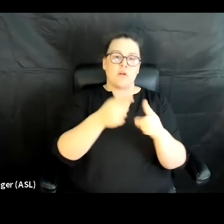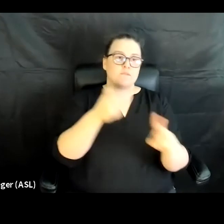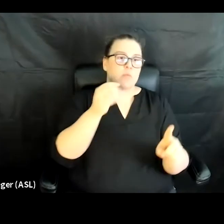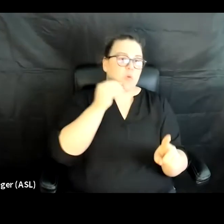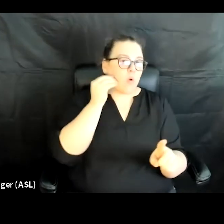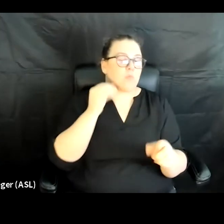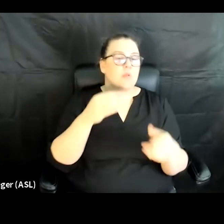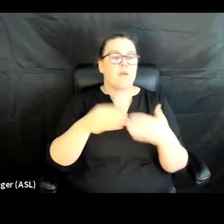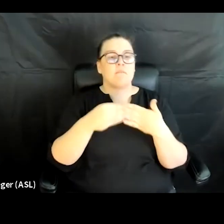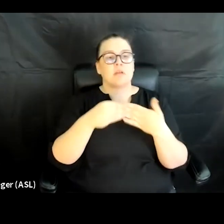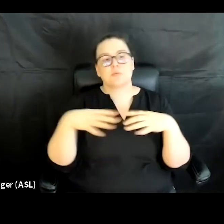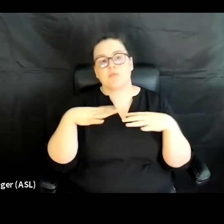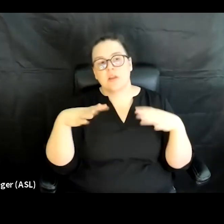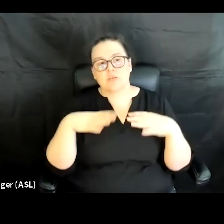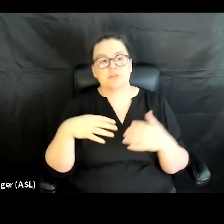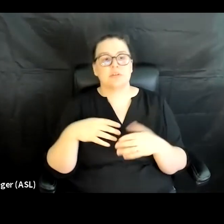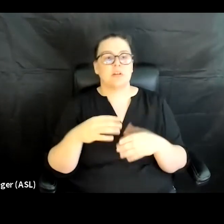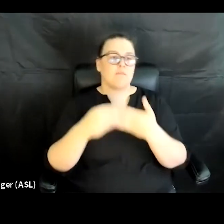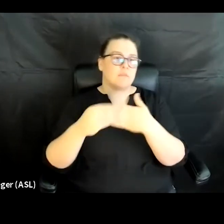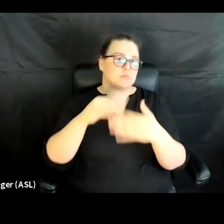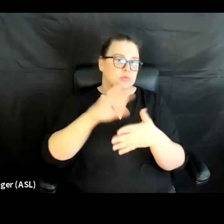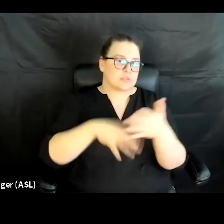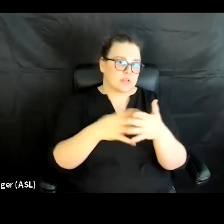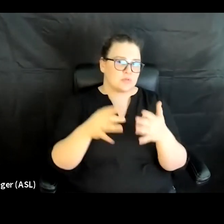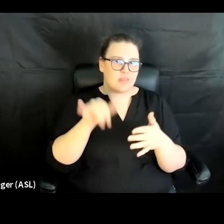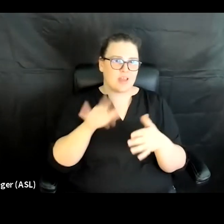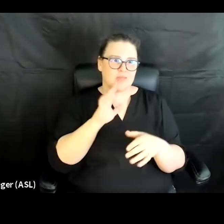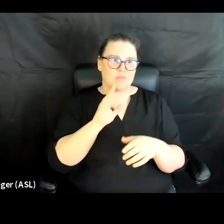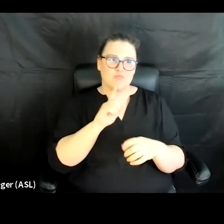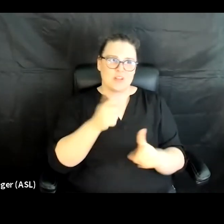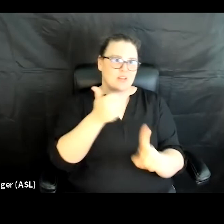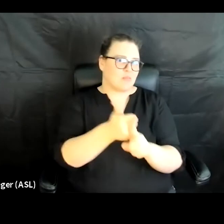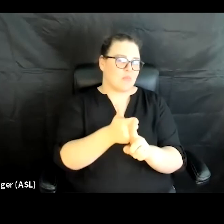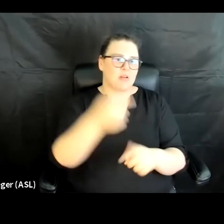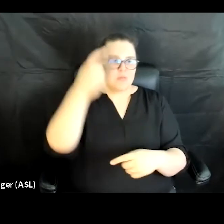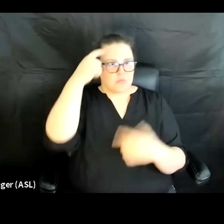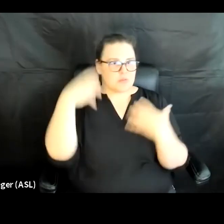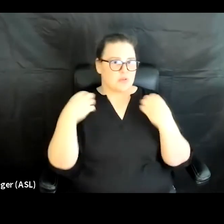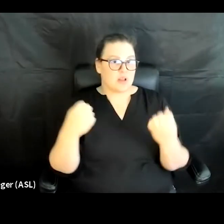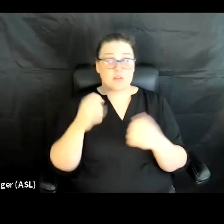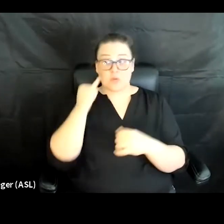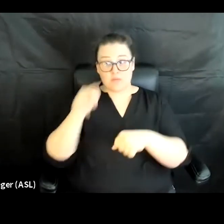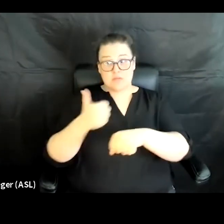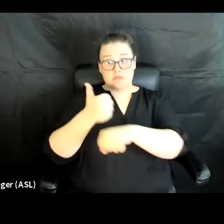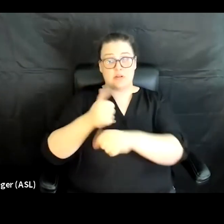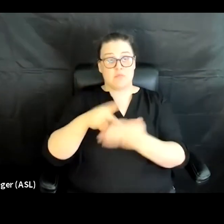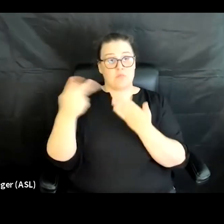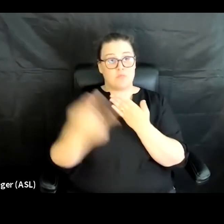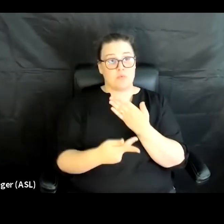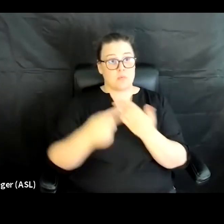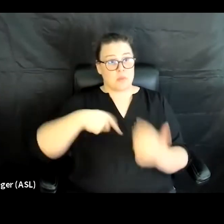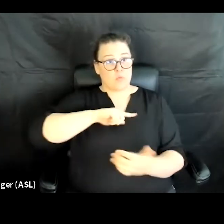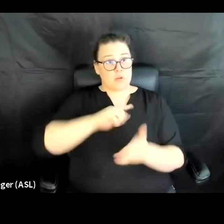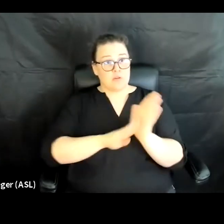schedules. All these things have a huge effect on a person's mental health. So implementing some of these programs that will be developed will be a